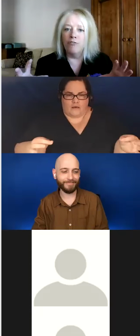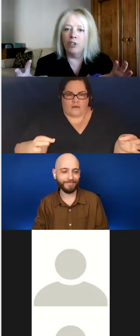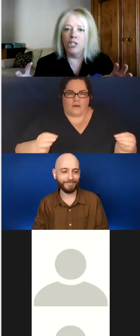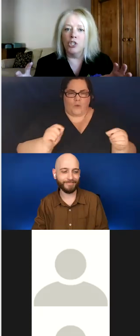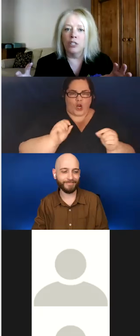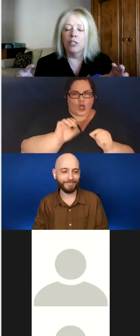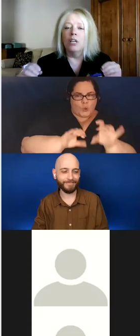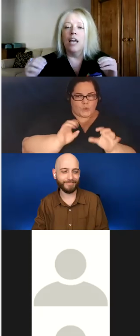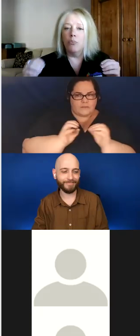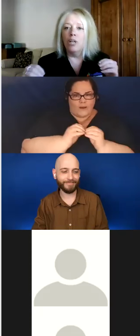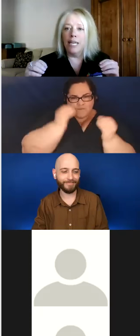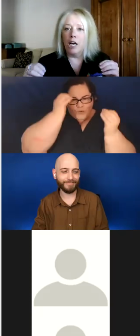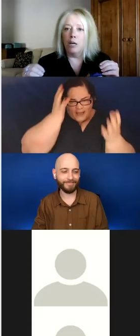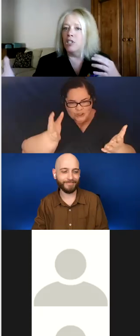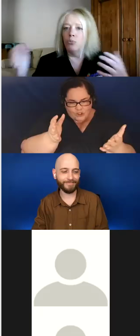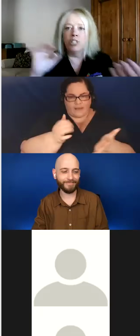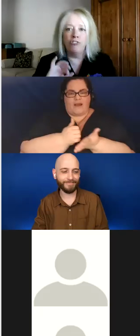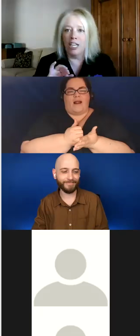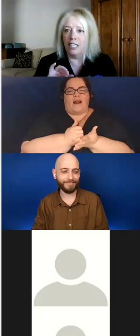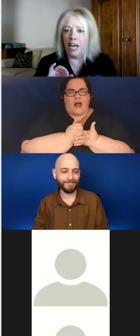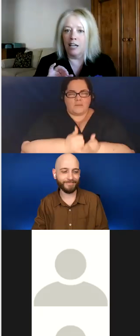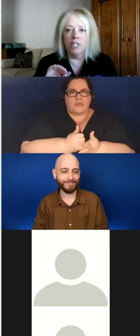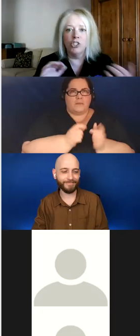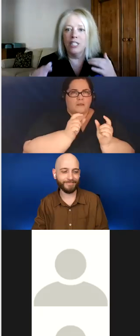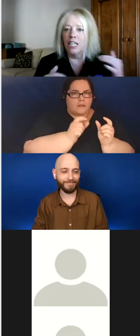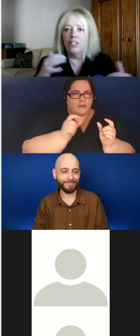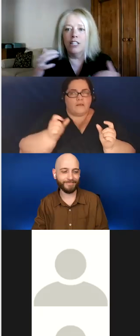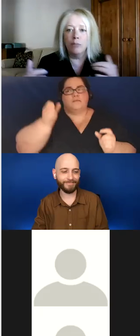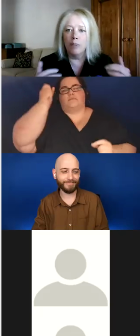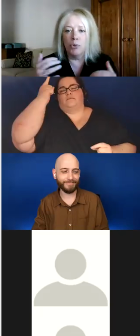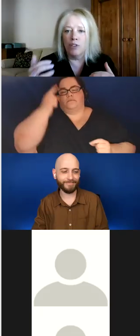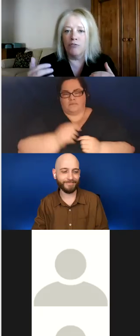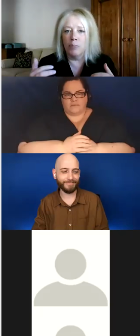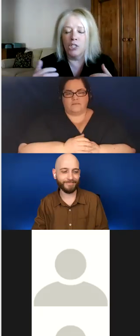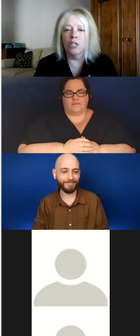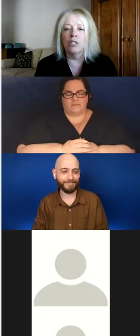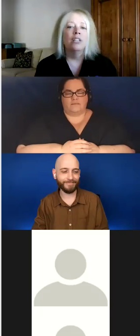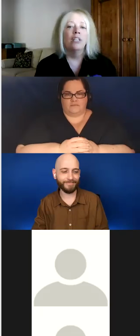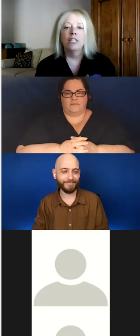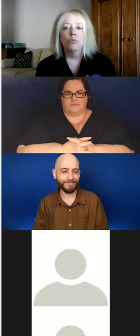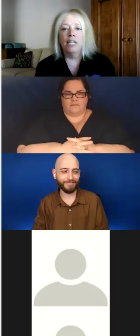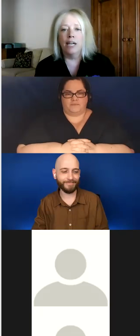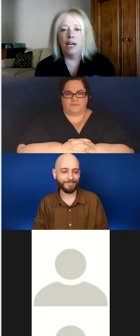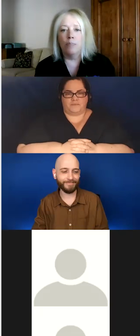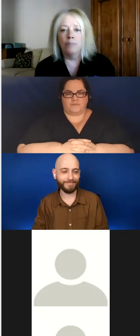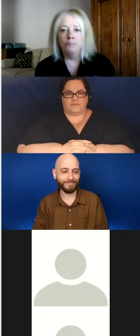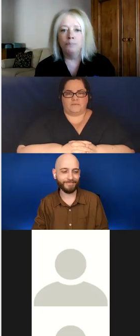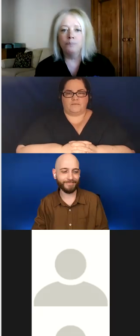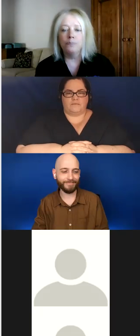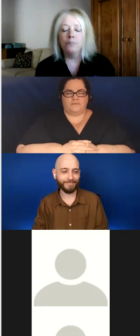more information, it really helps to rephrase that and just give a little bit more information. It's really going to